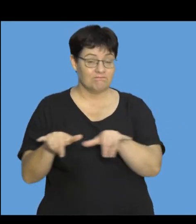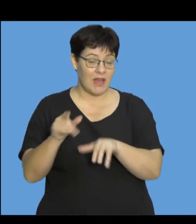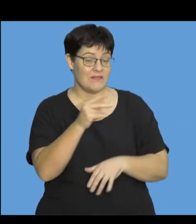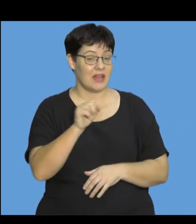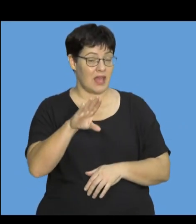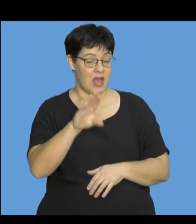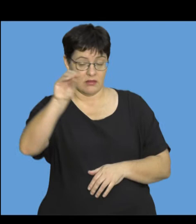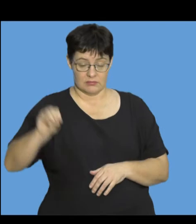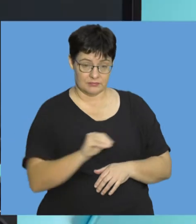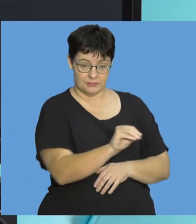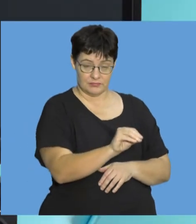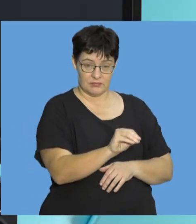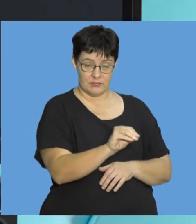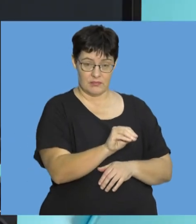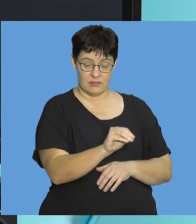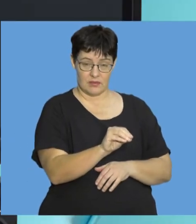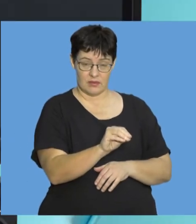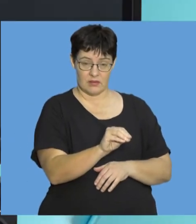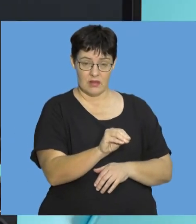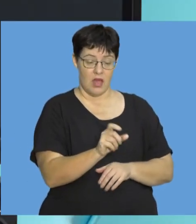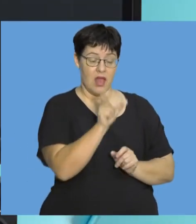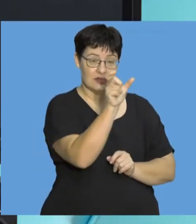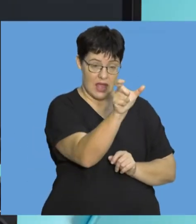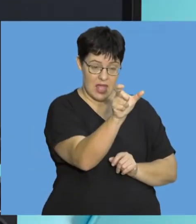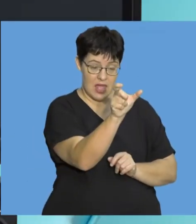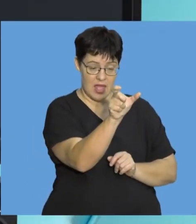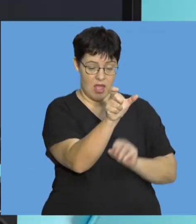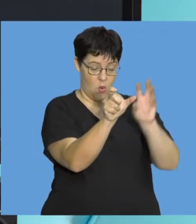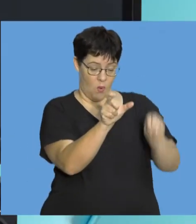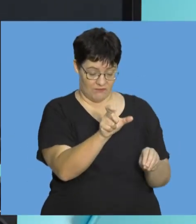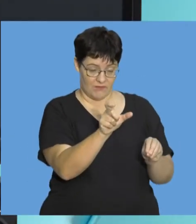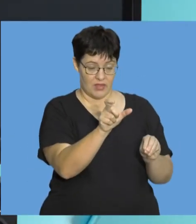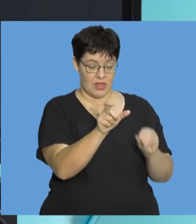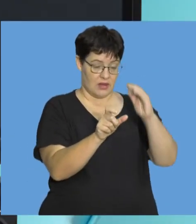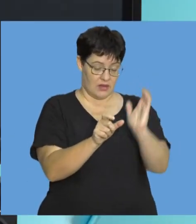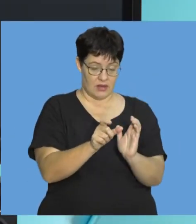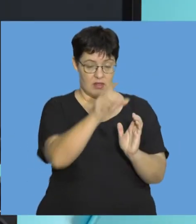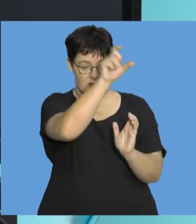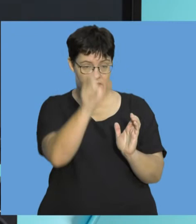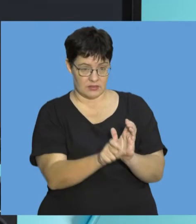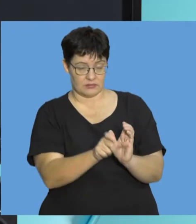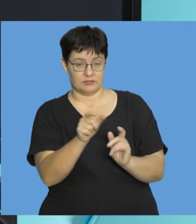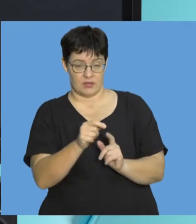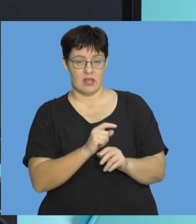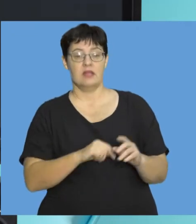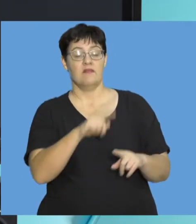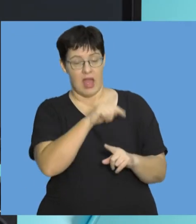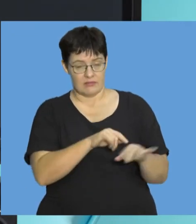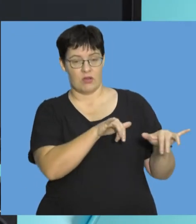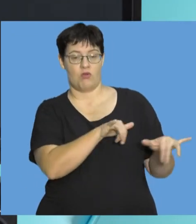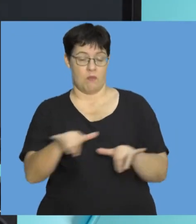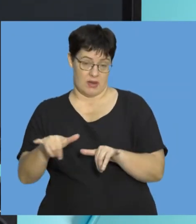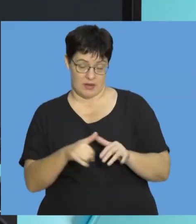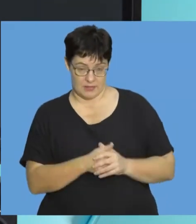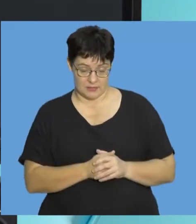when you take it out, right, you take each term from the expression and you then divide that by the common